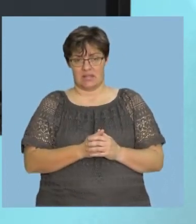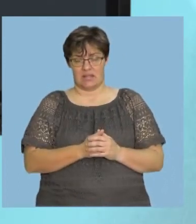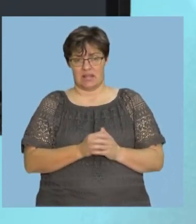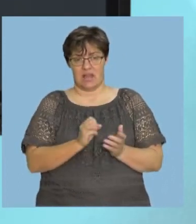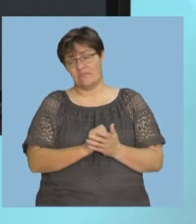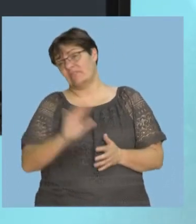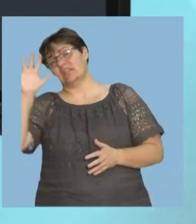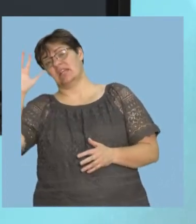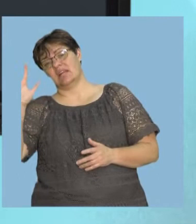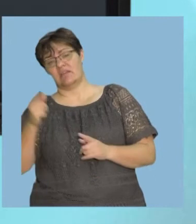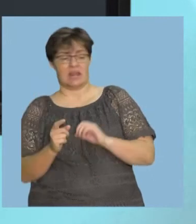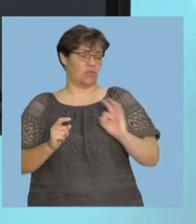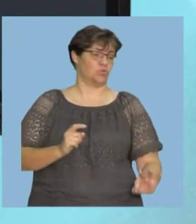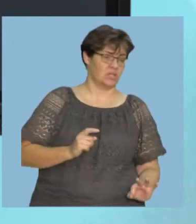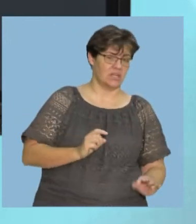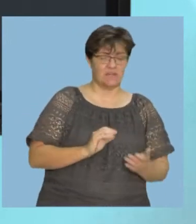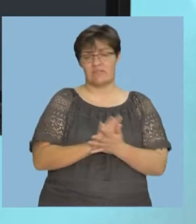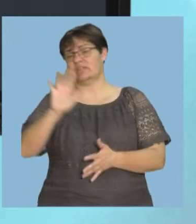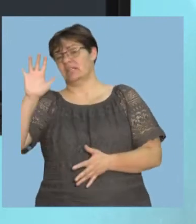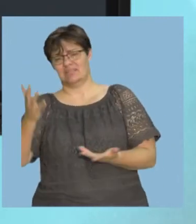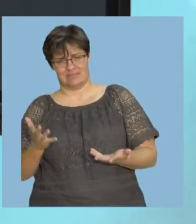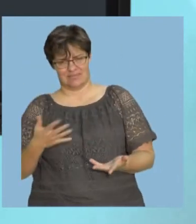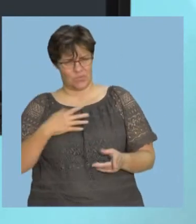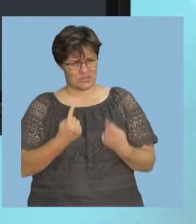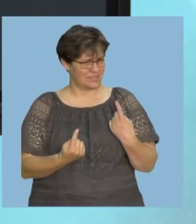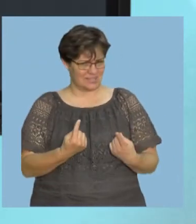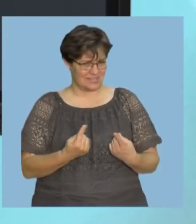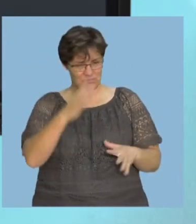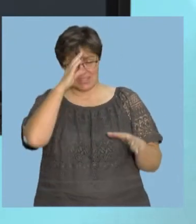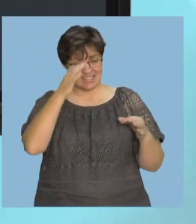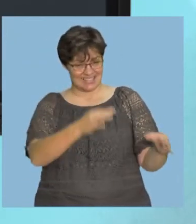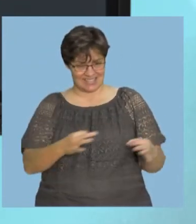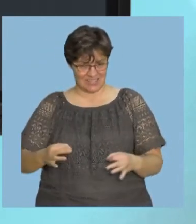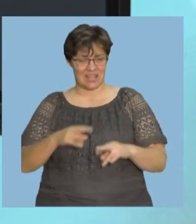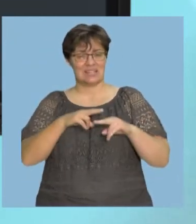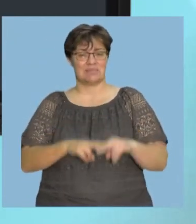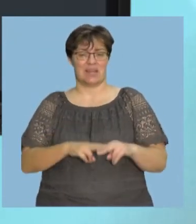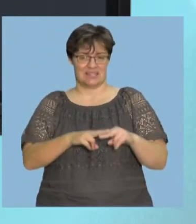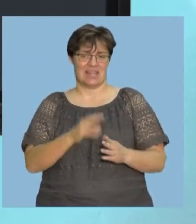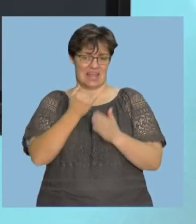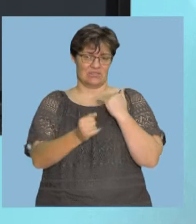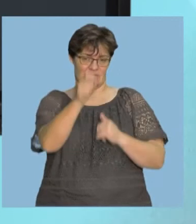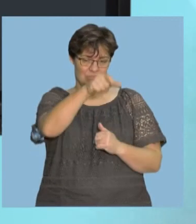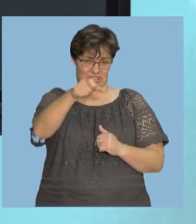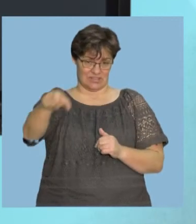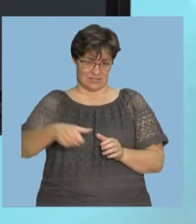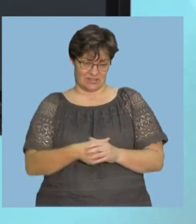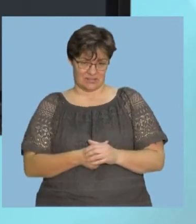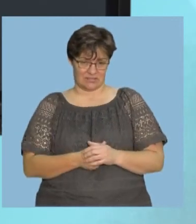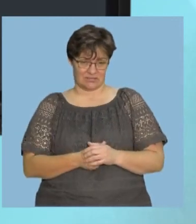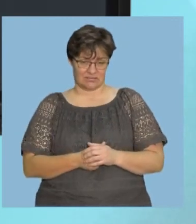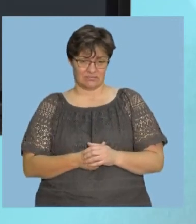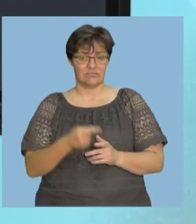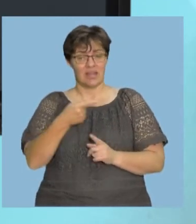15 and next year give you 3%? So making those decisions also will depend on individual. But we know that this hedge